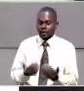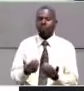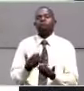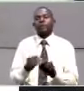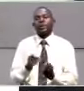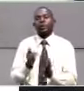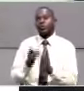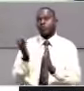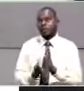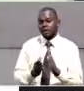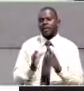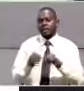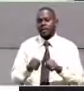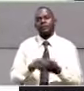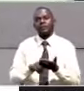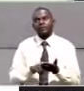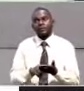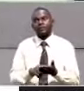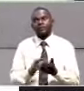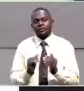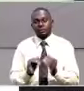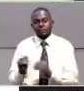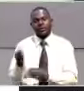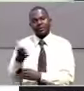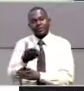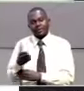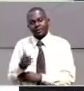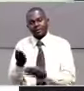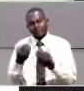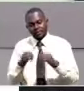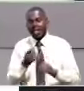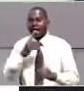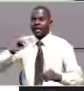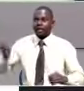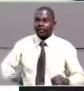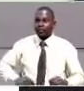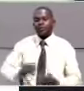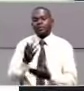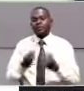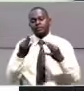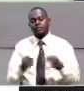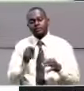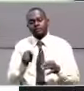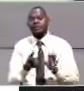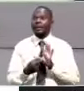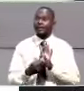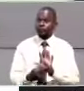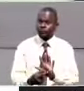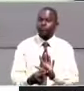some documentation that we can now take to the policymakers in the ministry to be able to convince them that this is something that we can